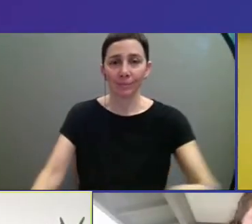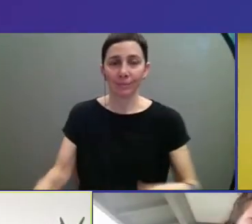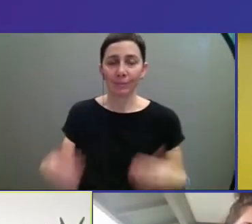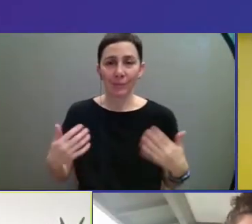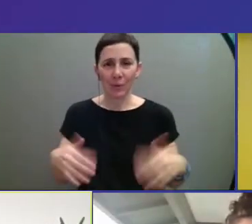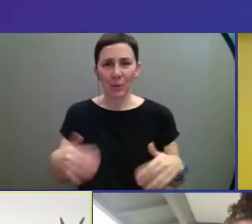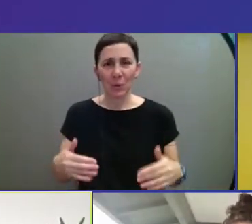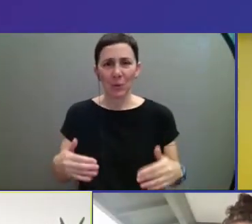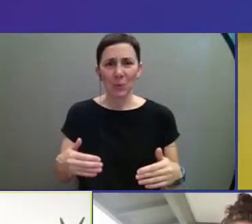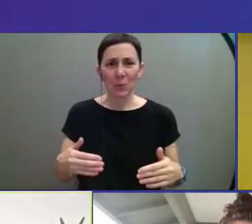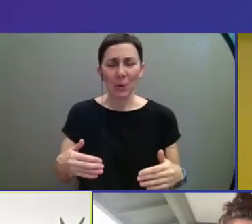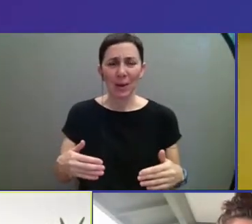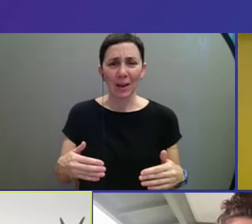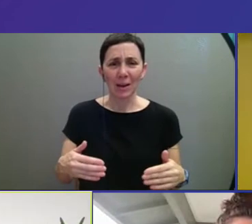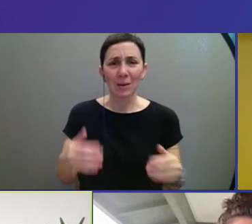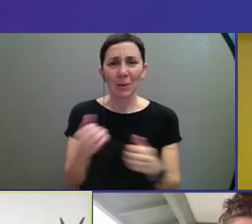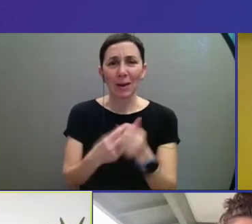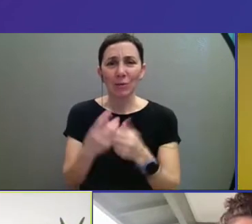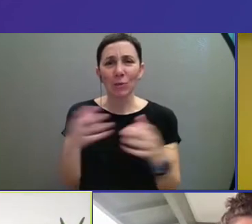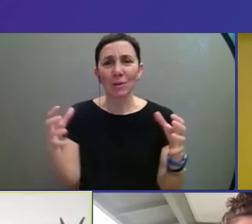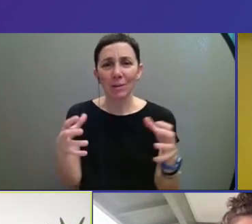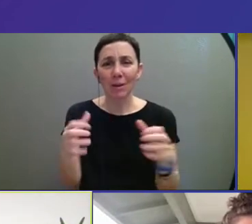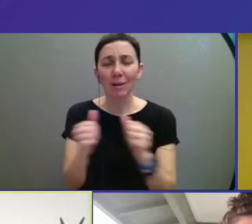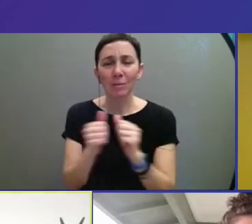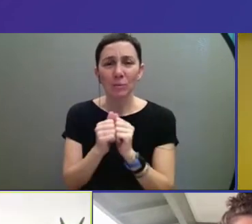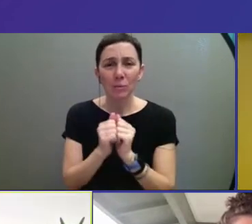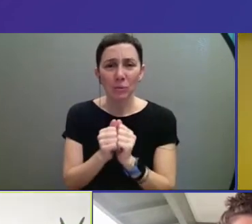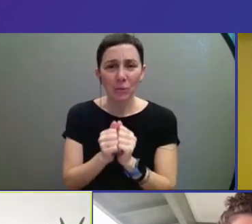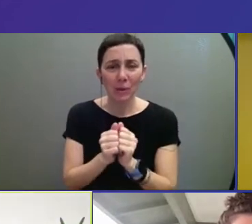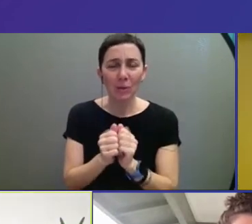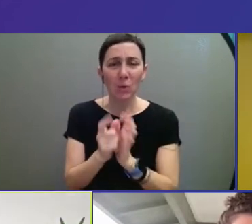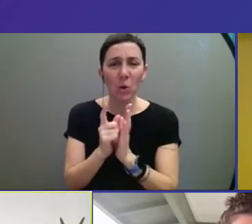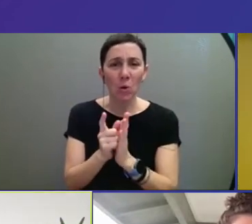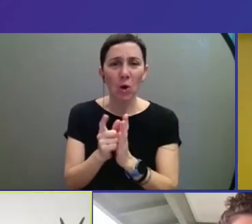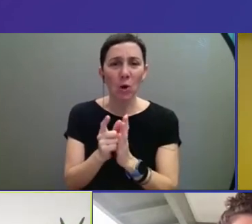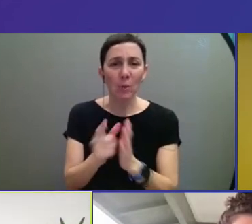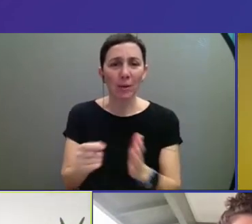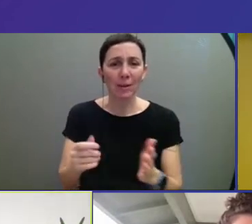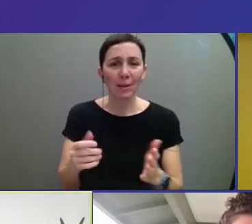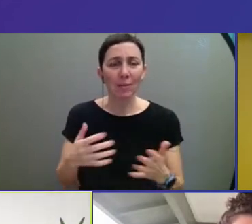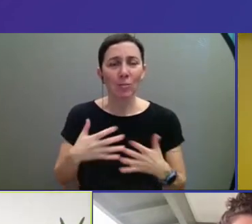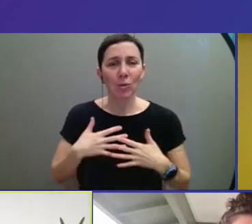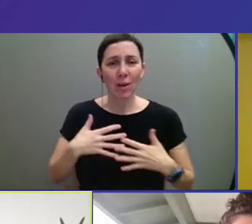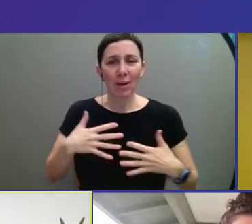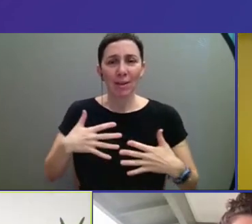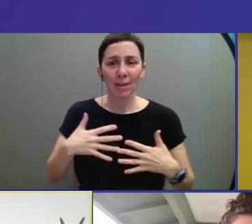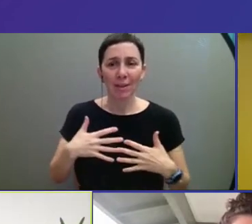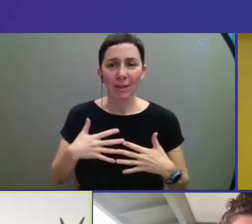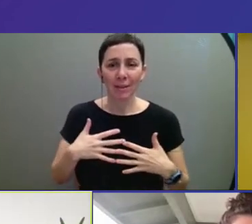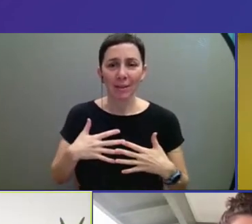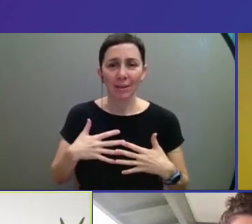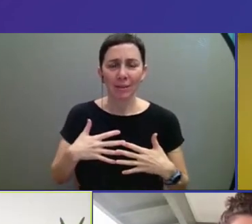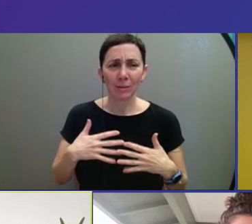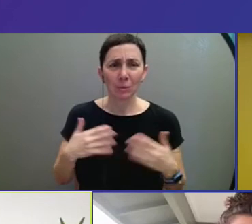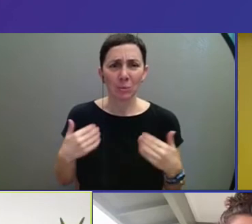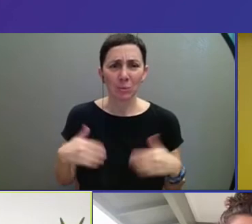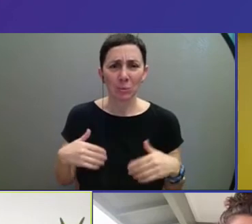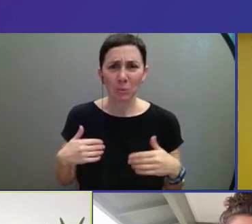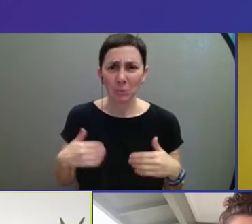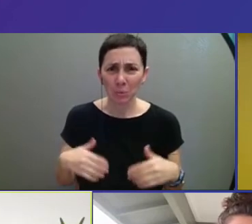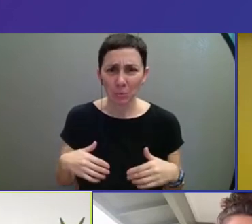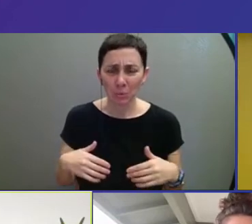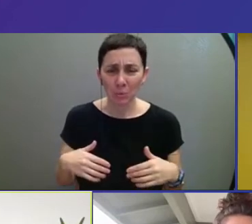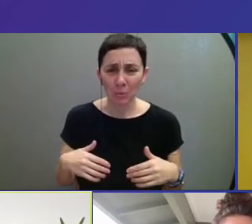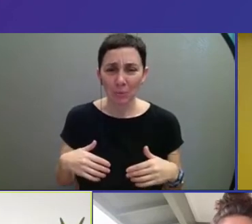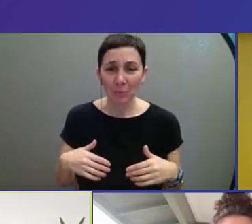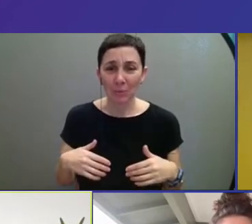everybody gathering together, give a moment of breath. And I just wanted to say, and